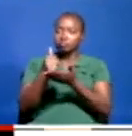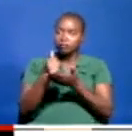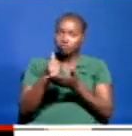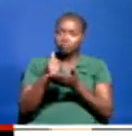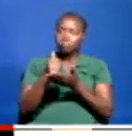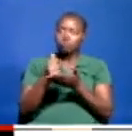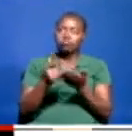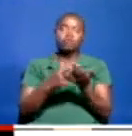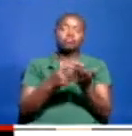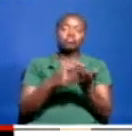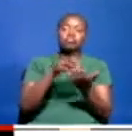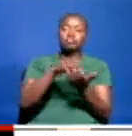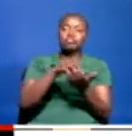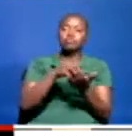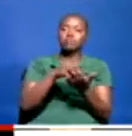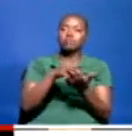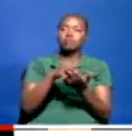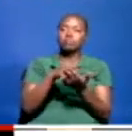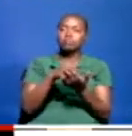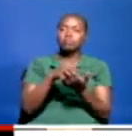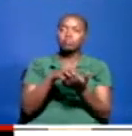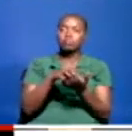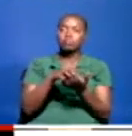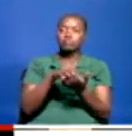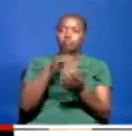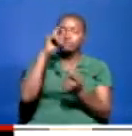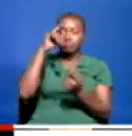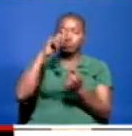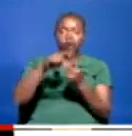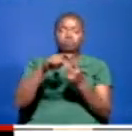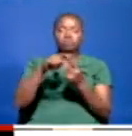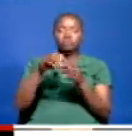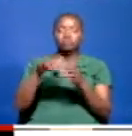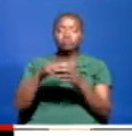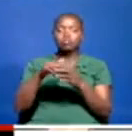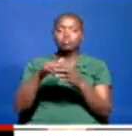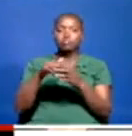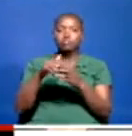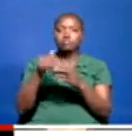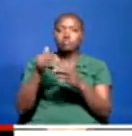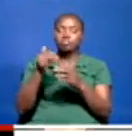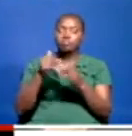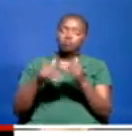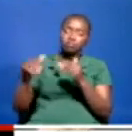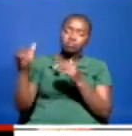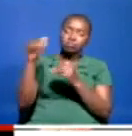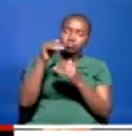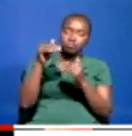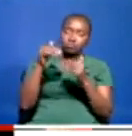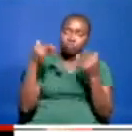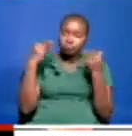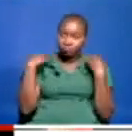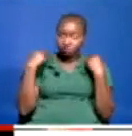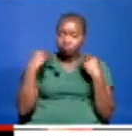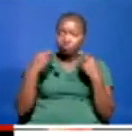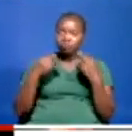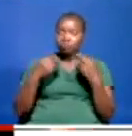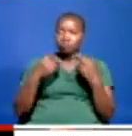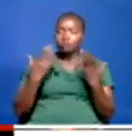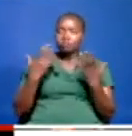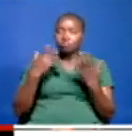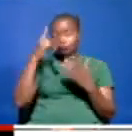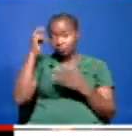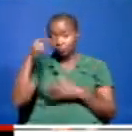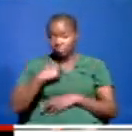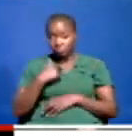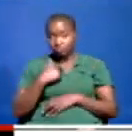yangu, manake na aim kwenda Grand Prix, hiyo ndo ndoto yangu kubwa. So nikiperform vizuri, kupata